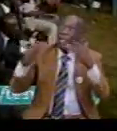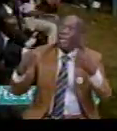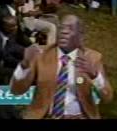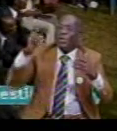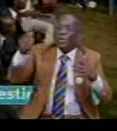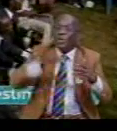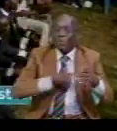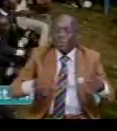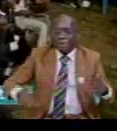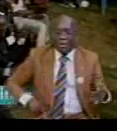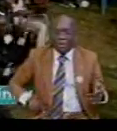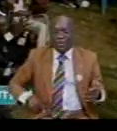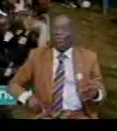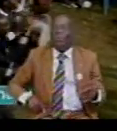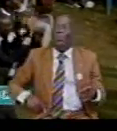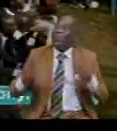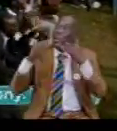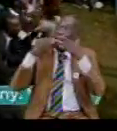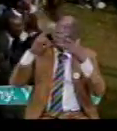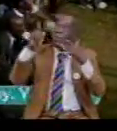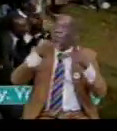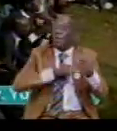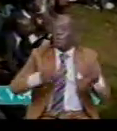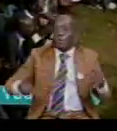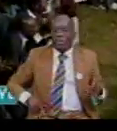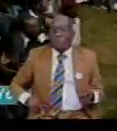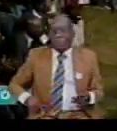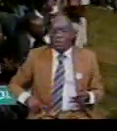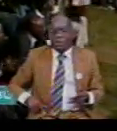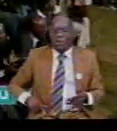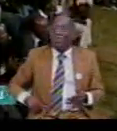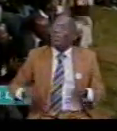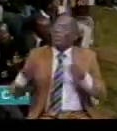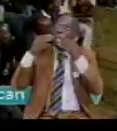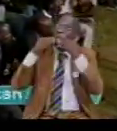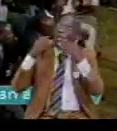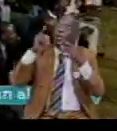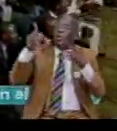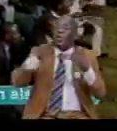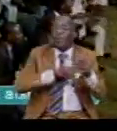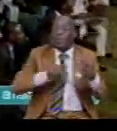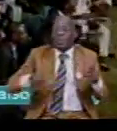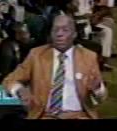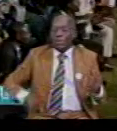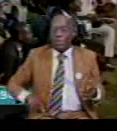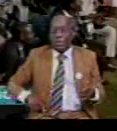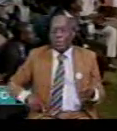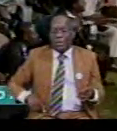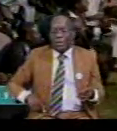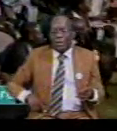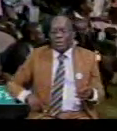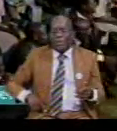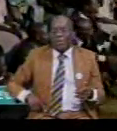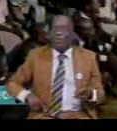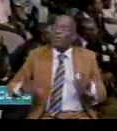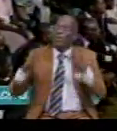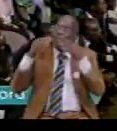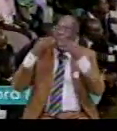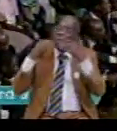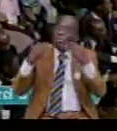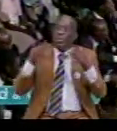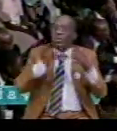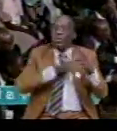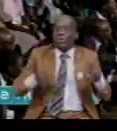praise the lord olohun se o the lord has done his rise up it is